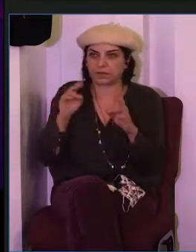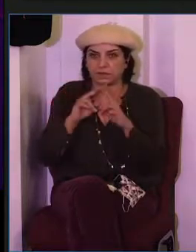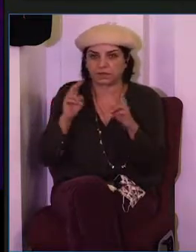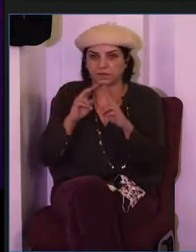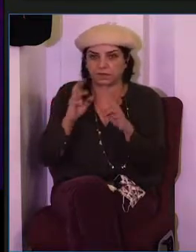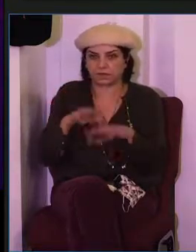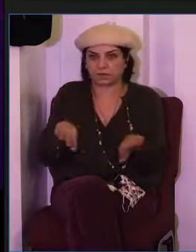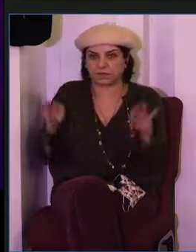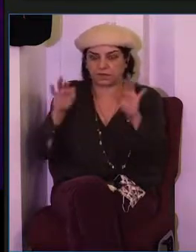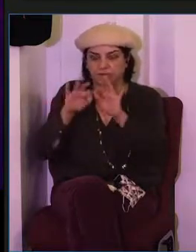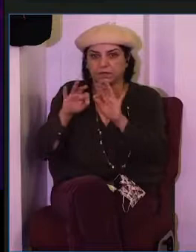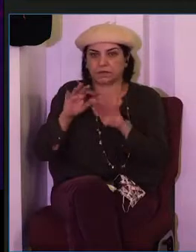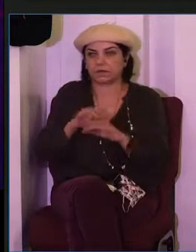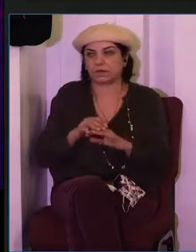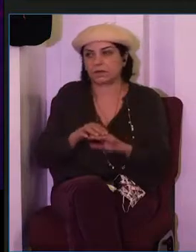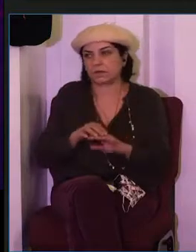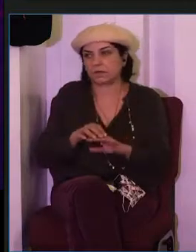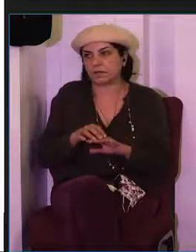hang on with us.